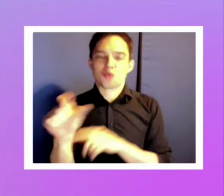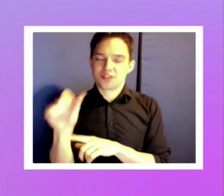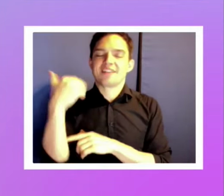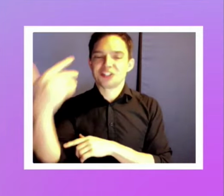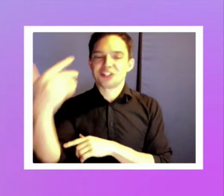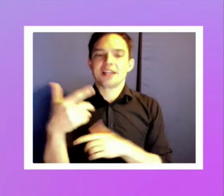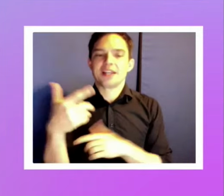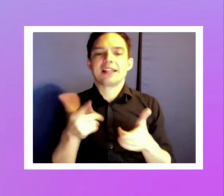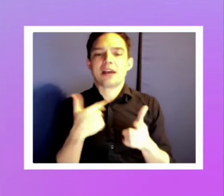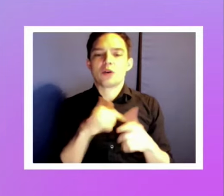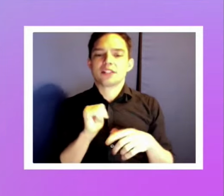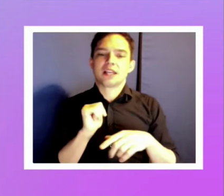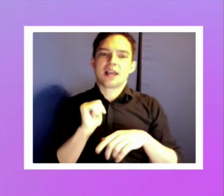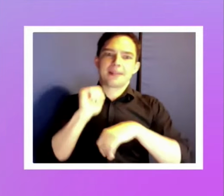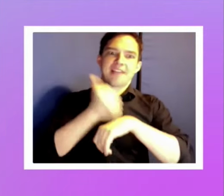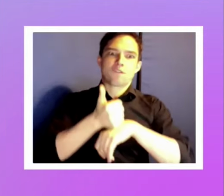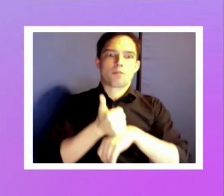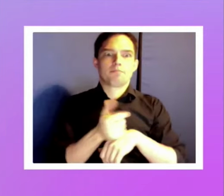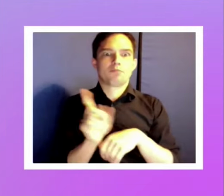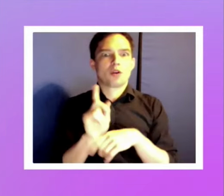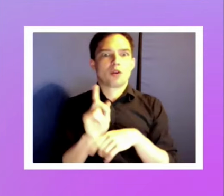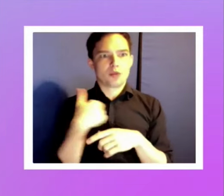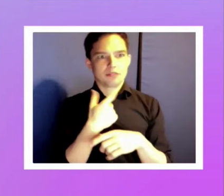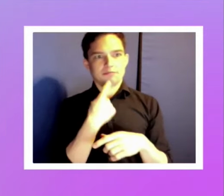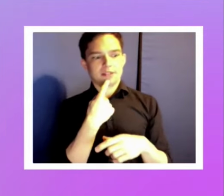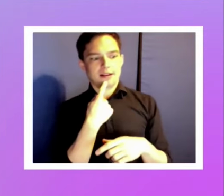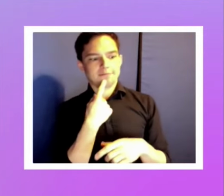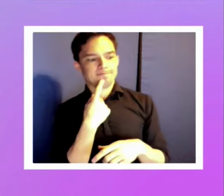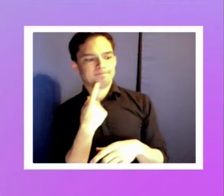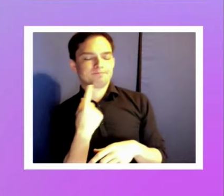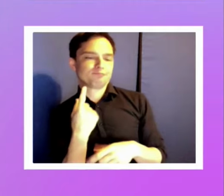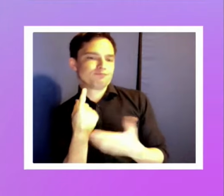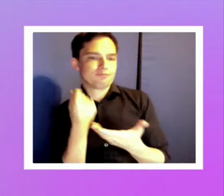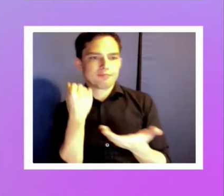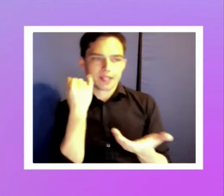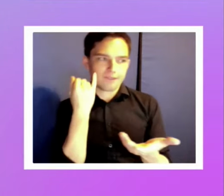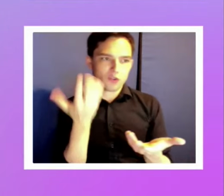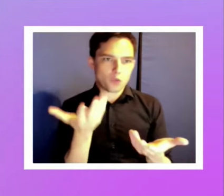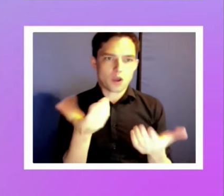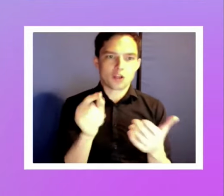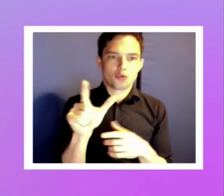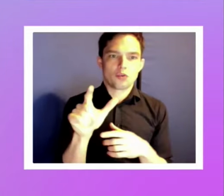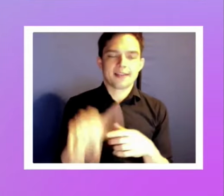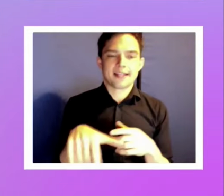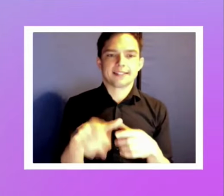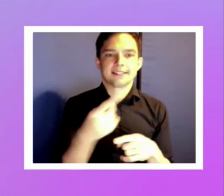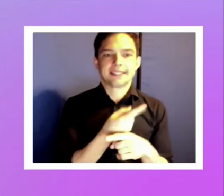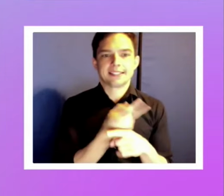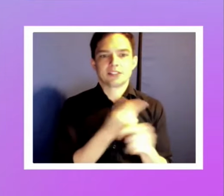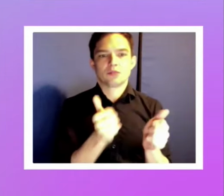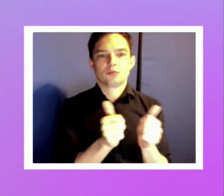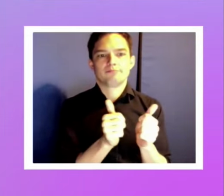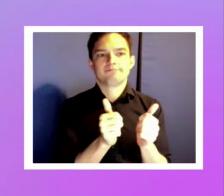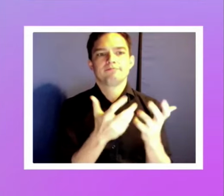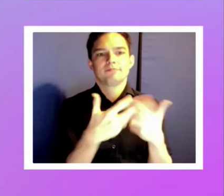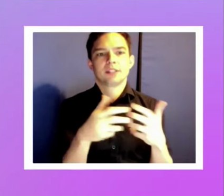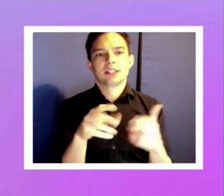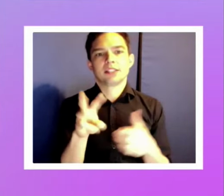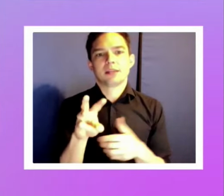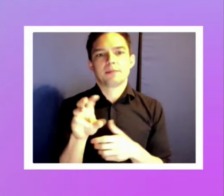a platform where we can say, okay, if you want a tool that is consistent with how the